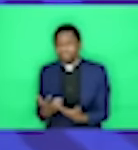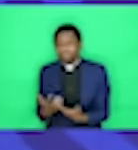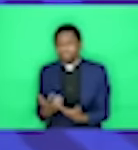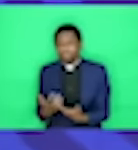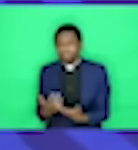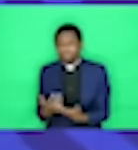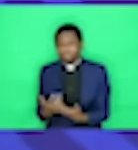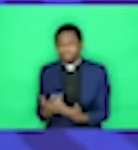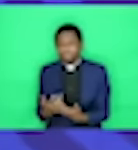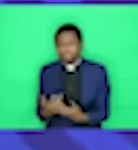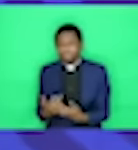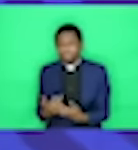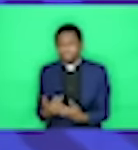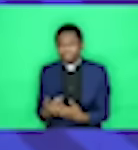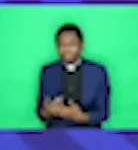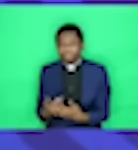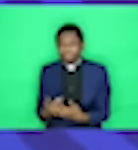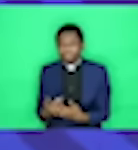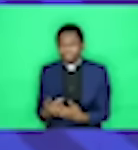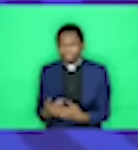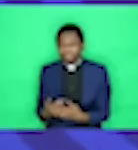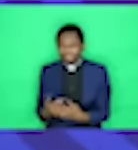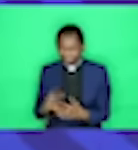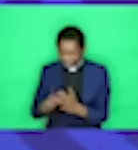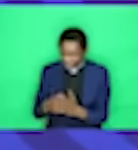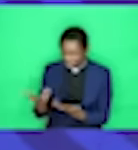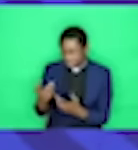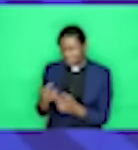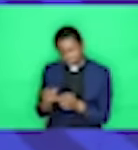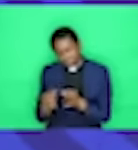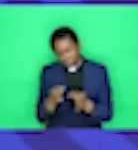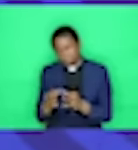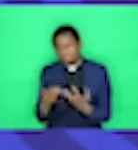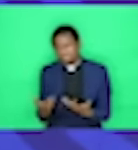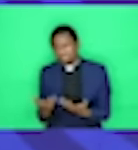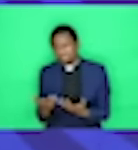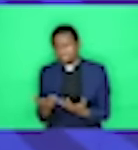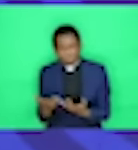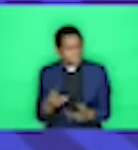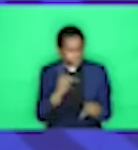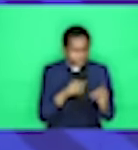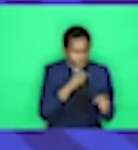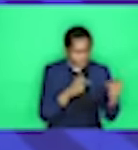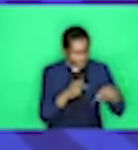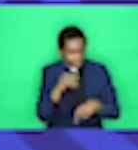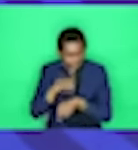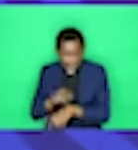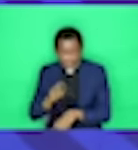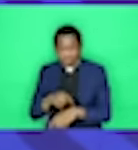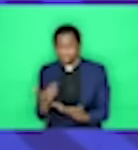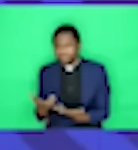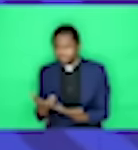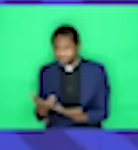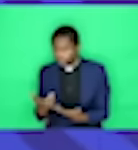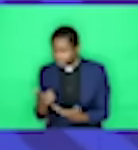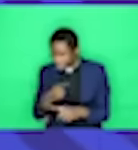also responded, he was also trying to give an explanation that the people, they don't come on time. But you said you close on